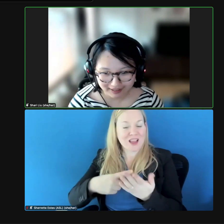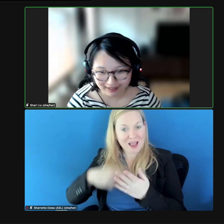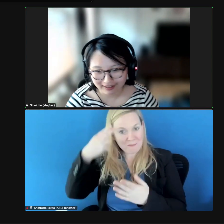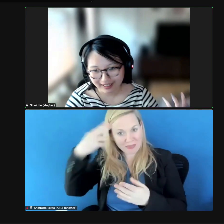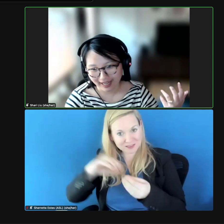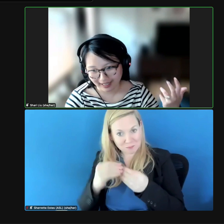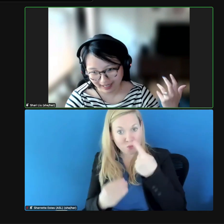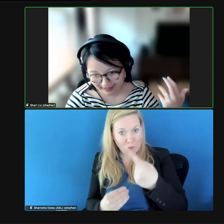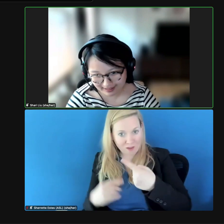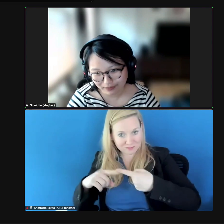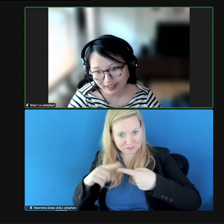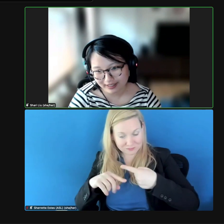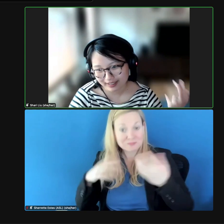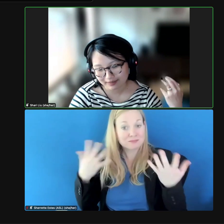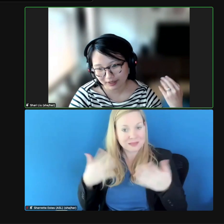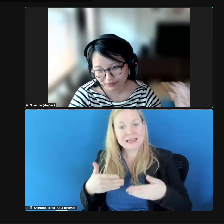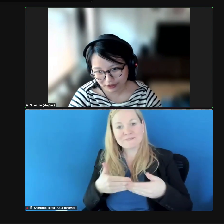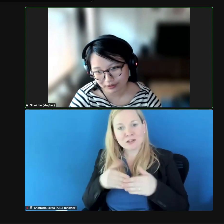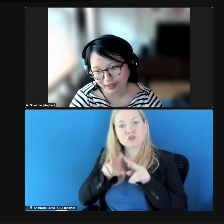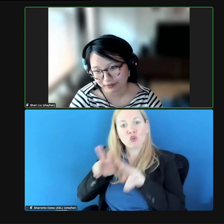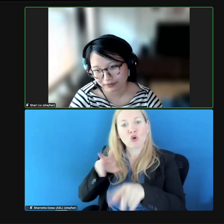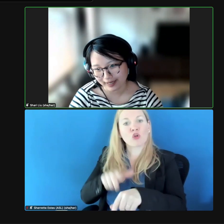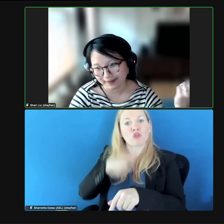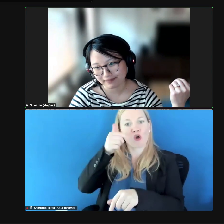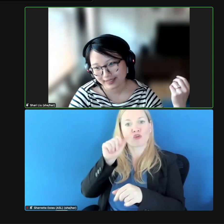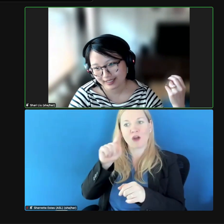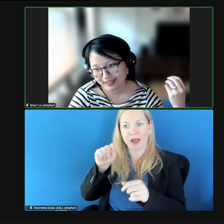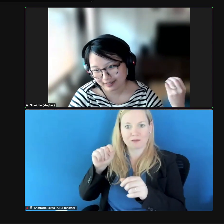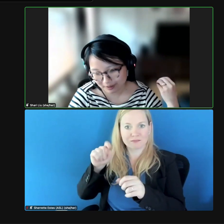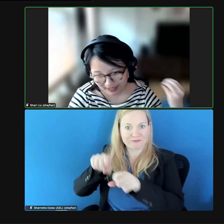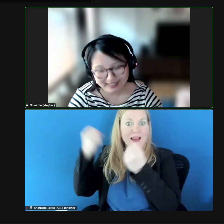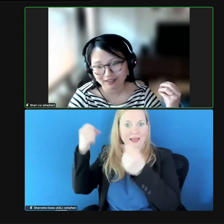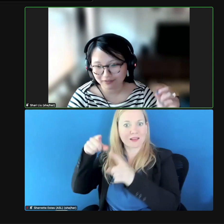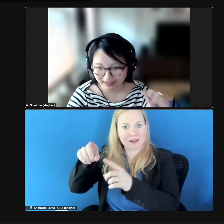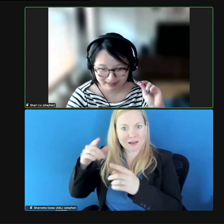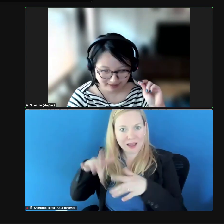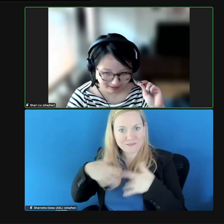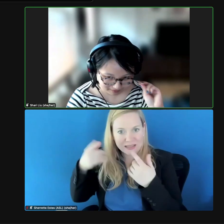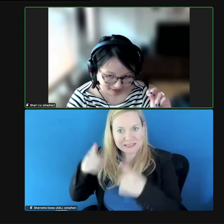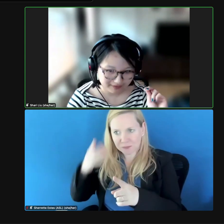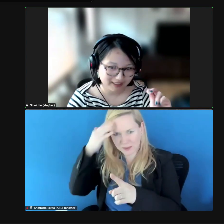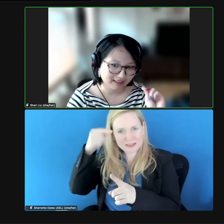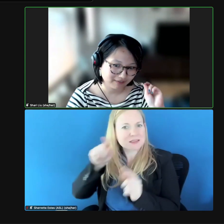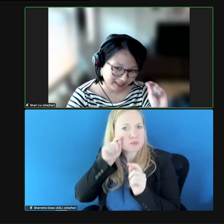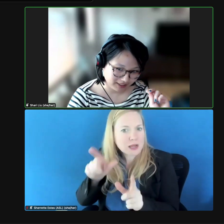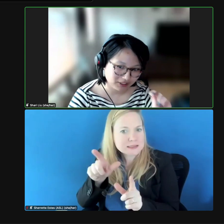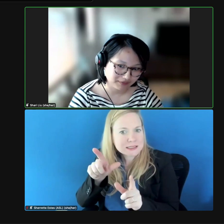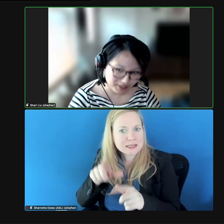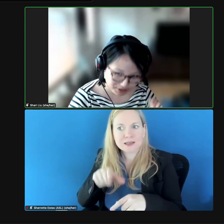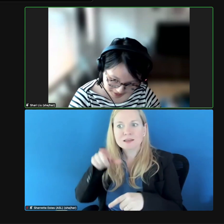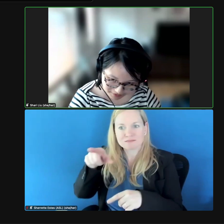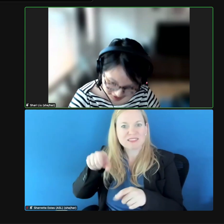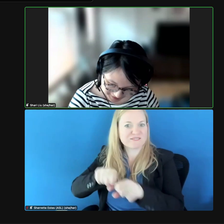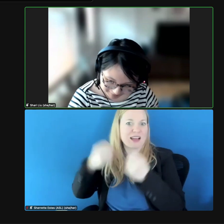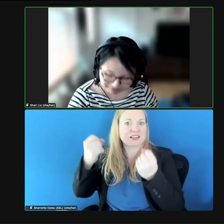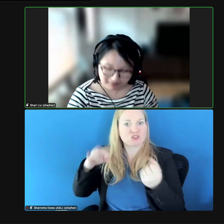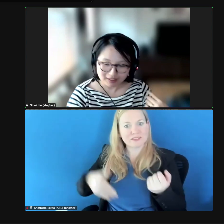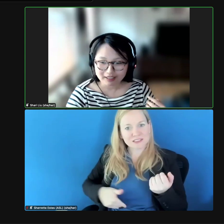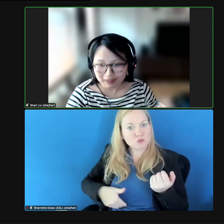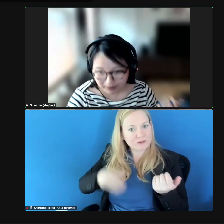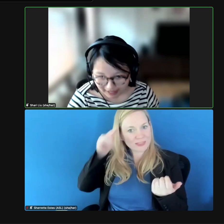look longer at these events by virtue of surprising events involving a violation of an intuitive